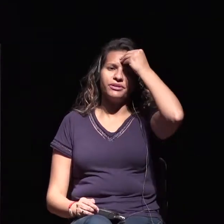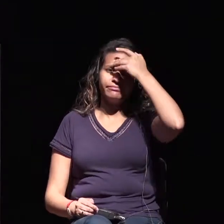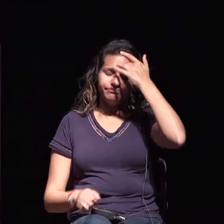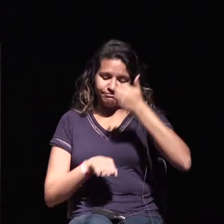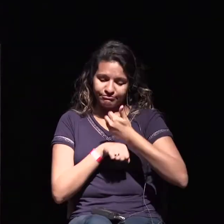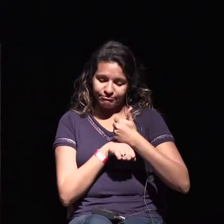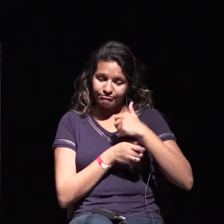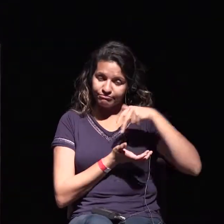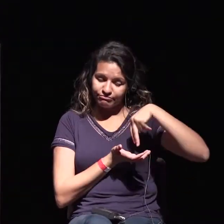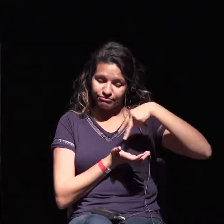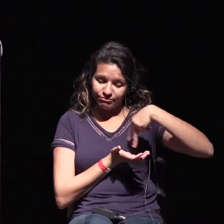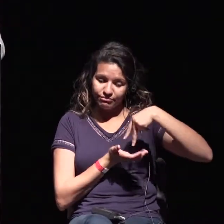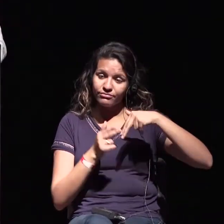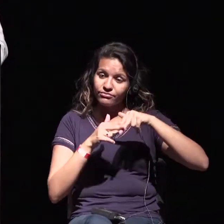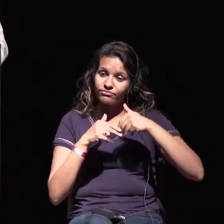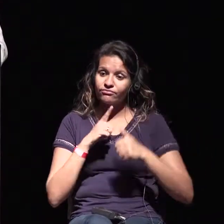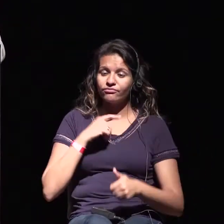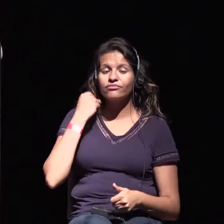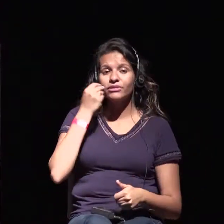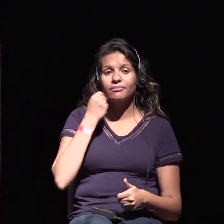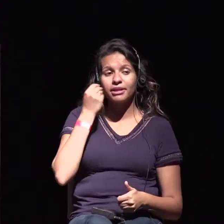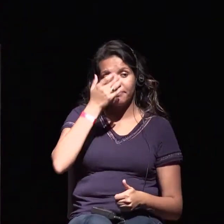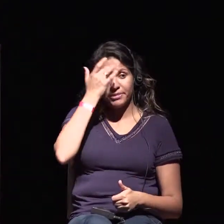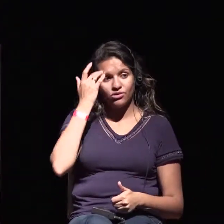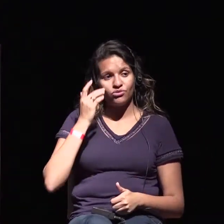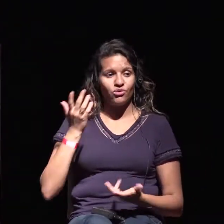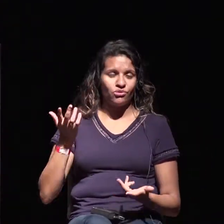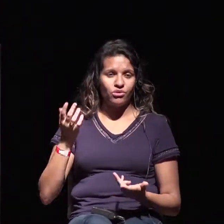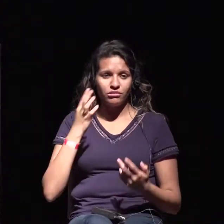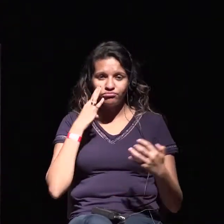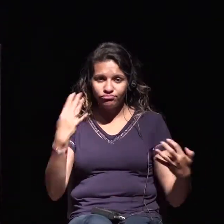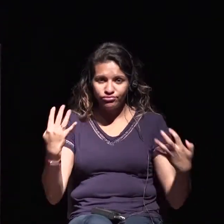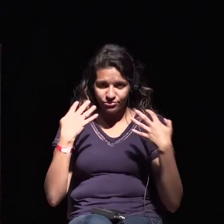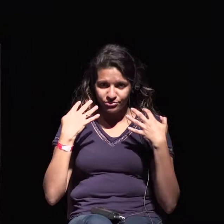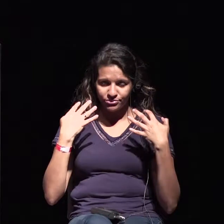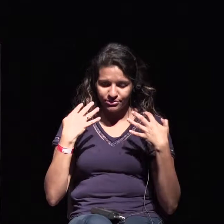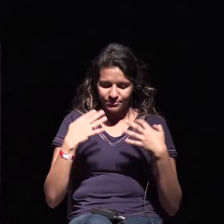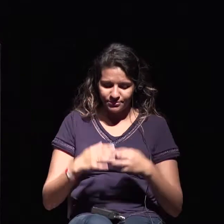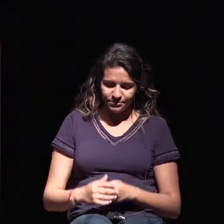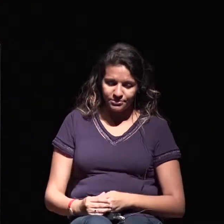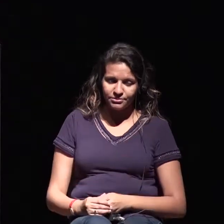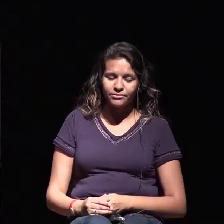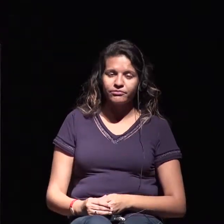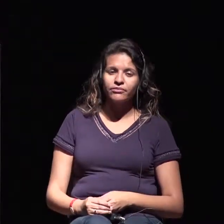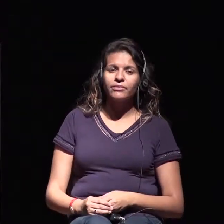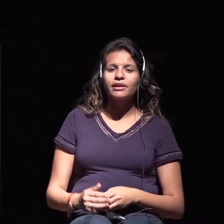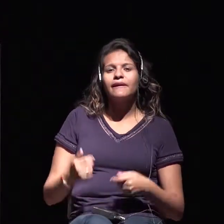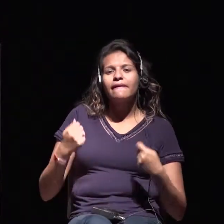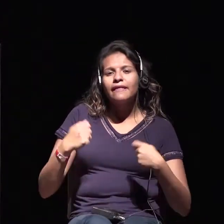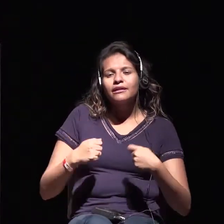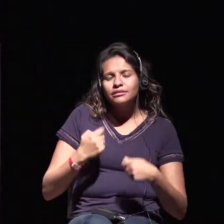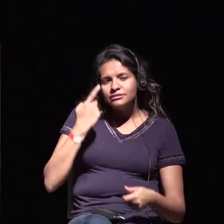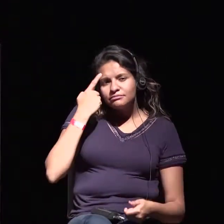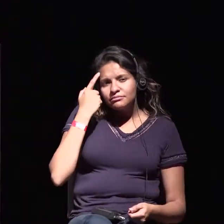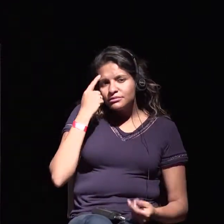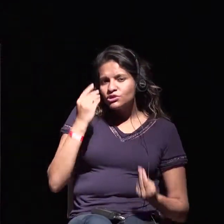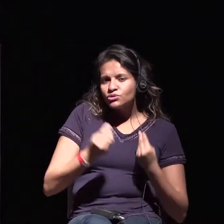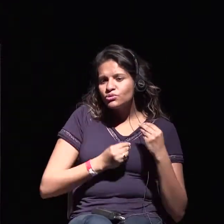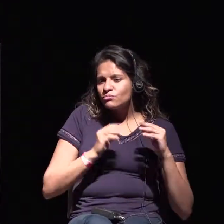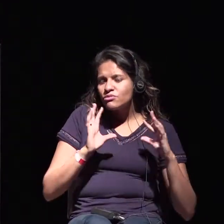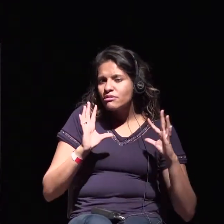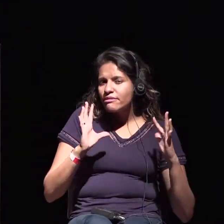spectators. A caveat to avoid is a programmatic layout of the event that would follow a strict hourly plan